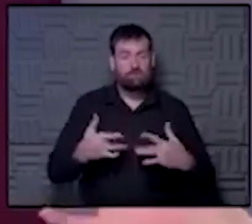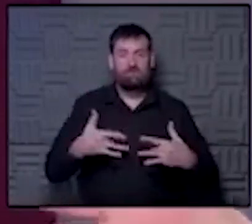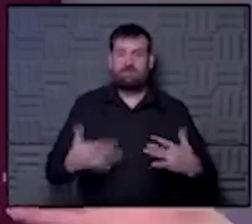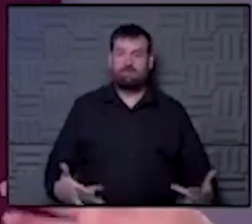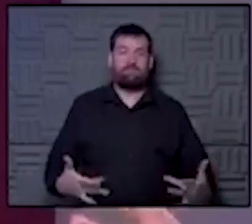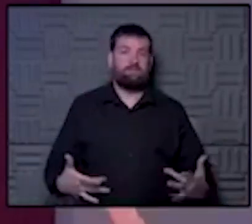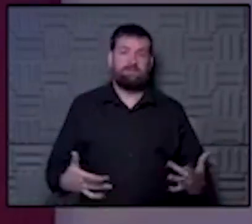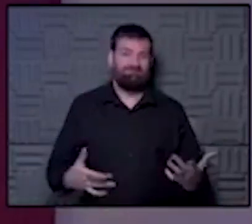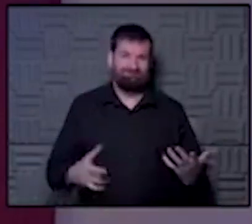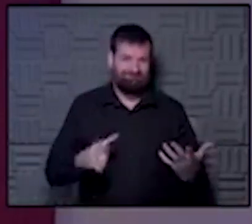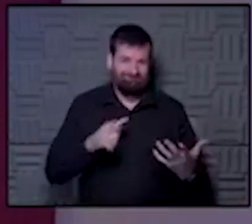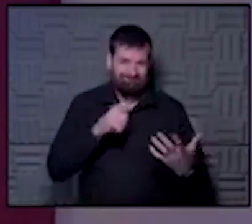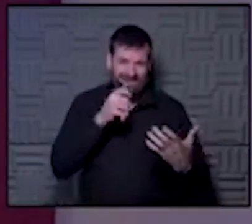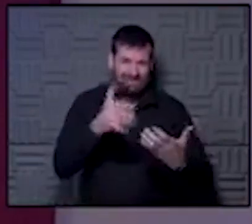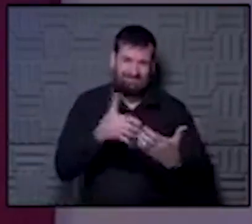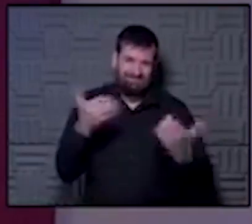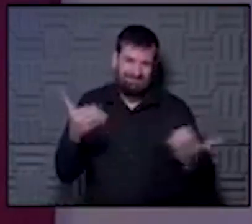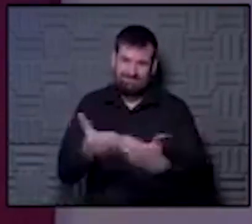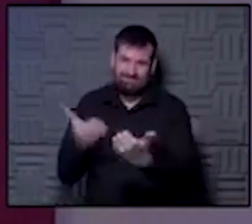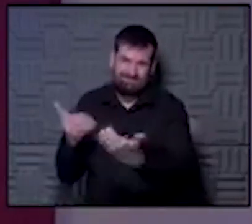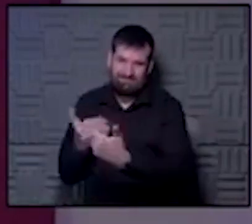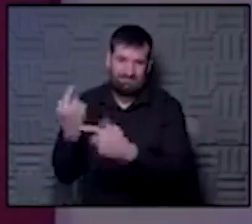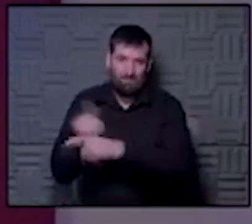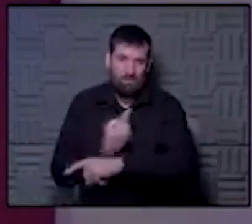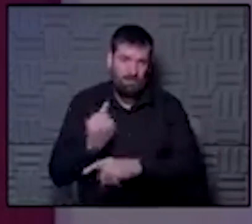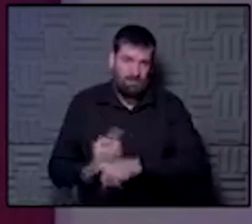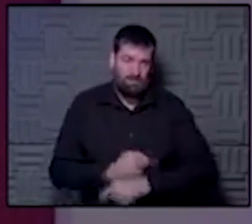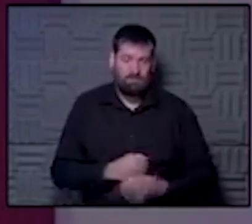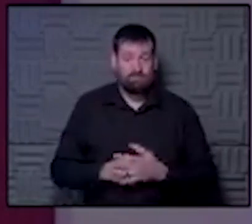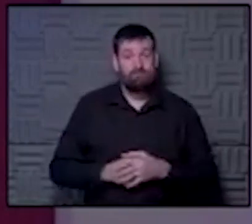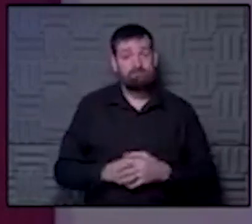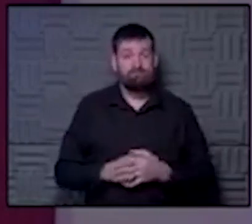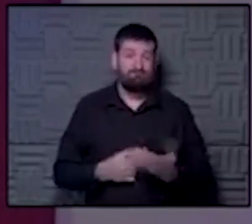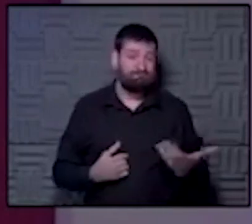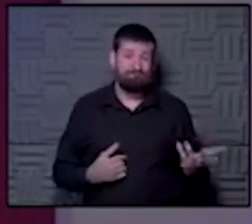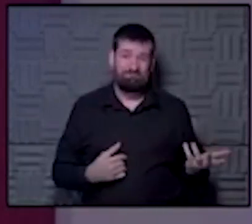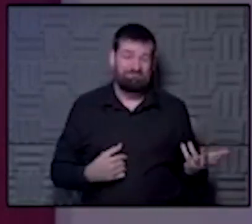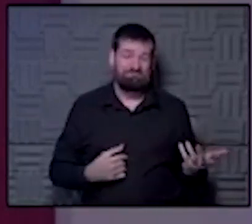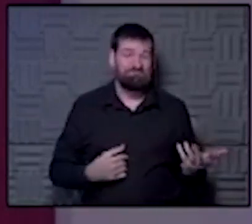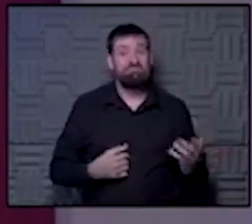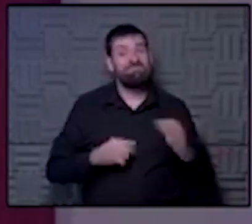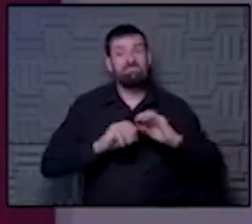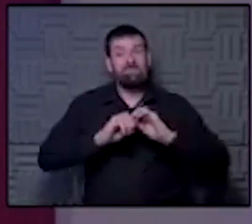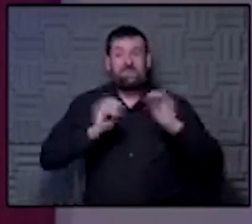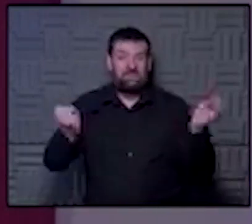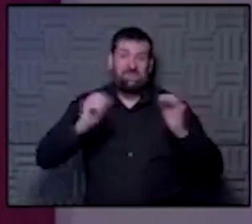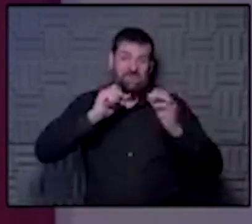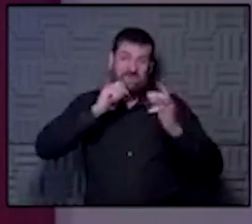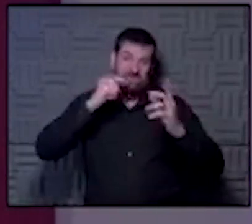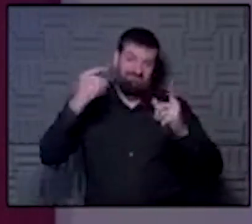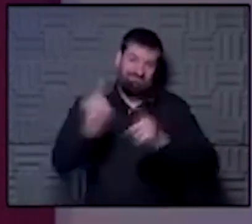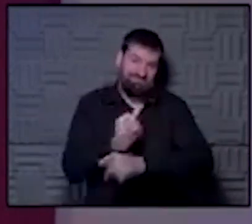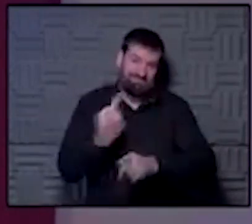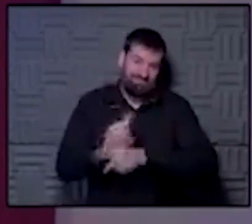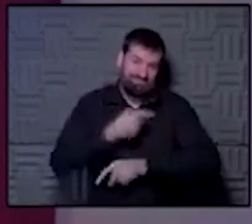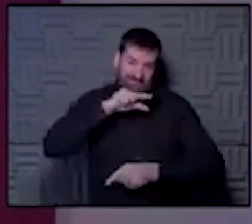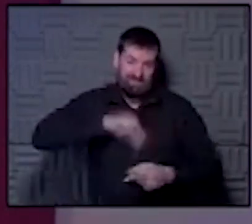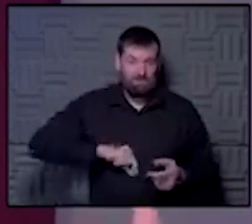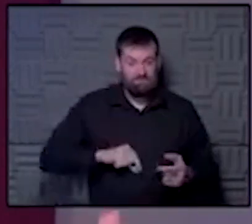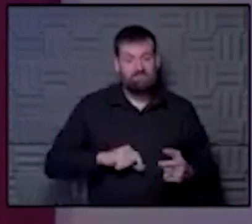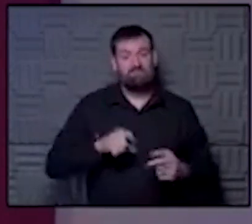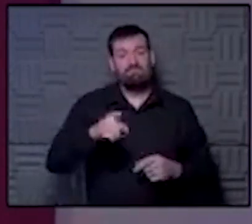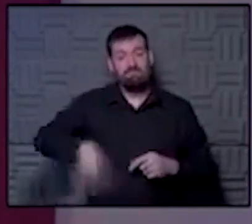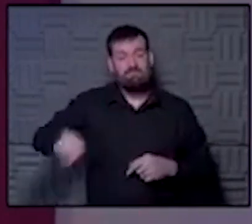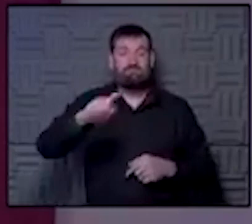isn't spaced appropriately. So we are actually probably not having a traditional Thanksgiving because we do have folks